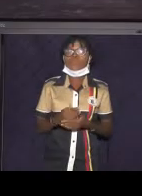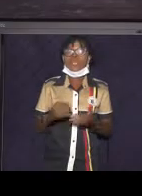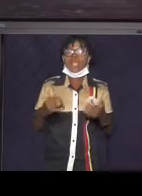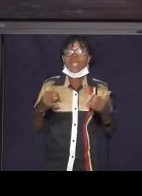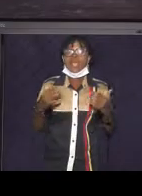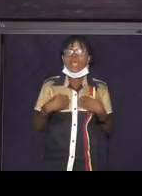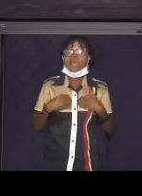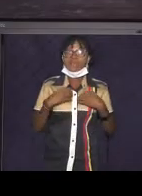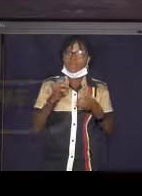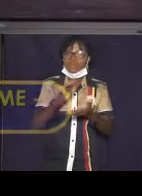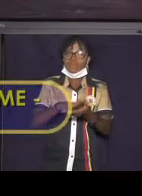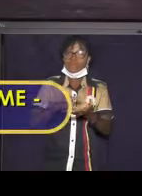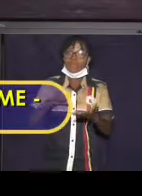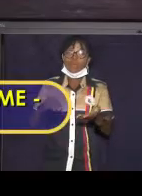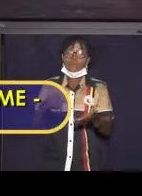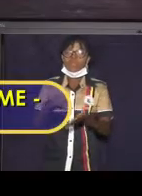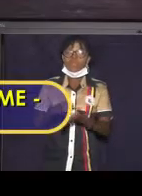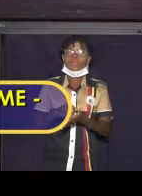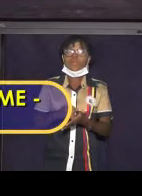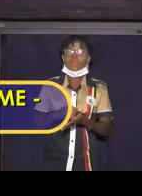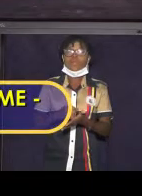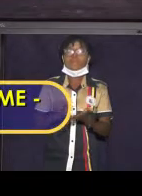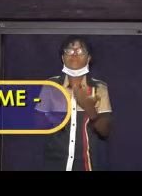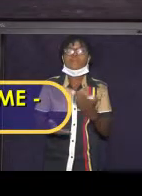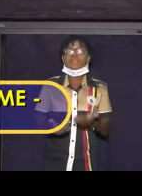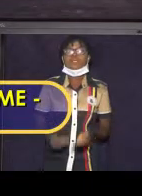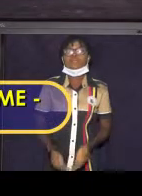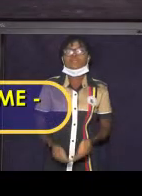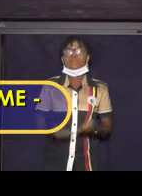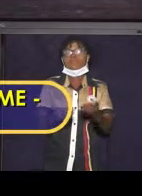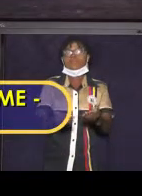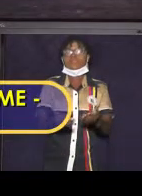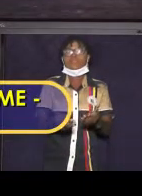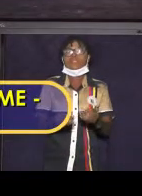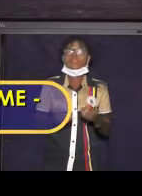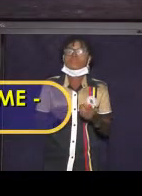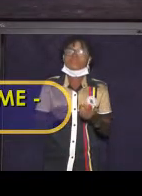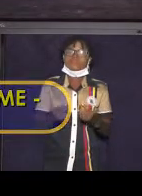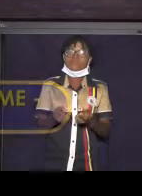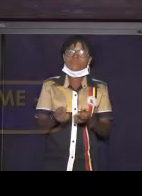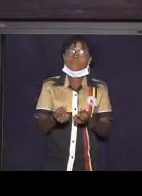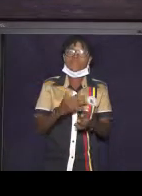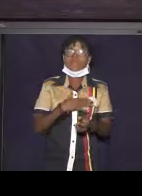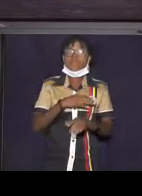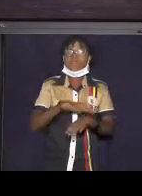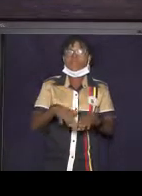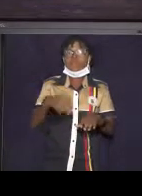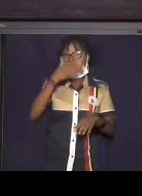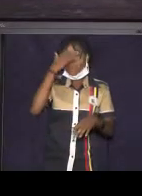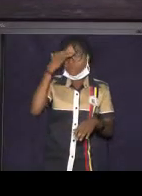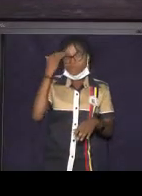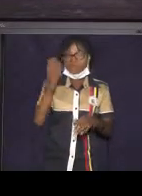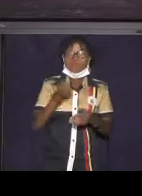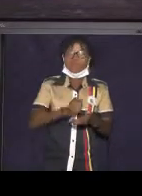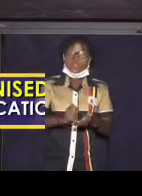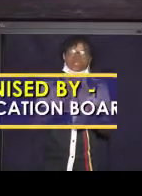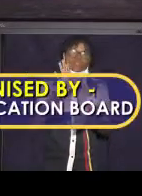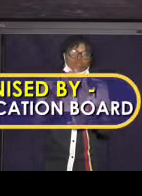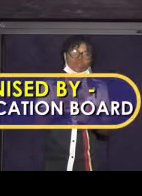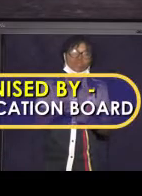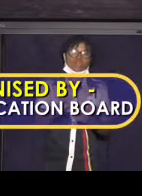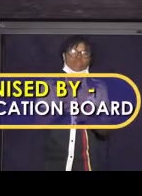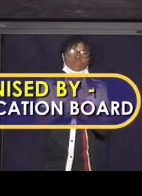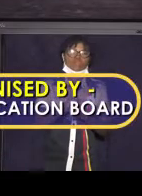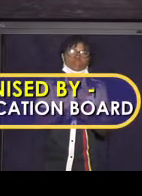Having copied the assignment, please ensure you submit immediately. And don't forget to indicate your name,